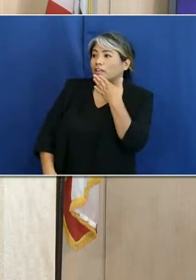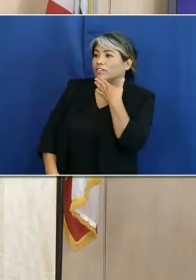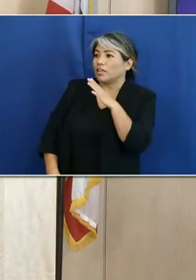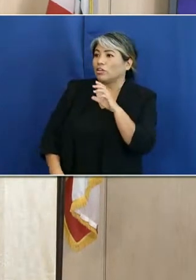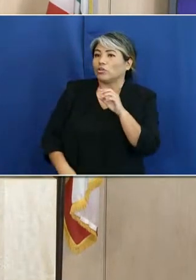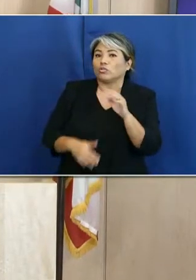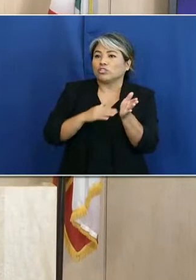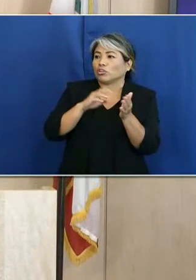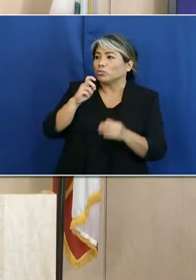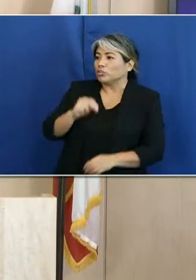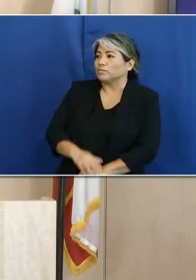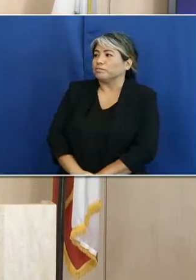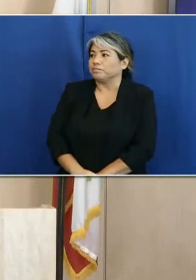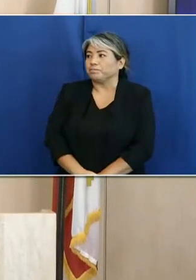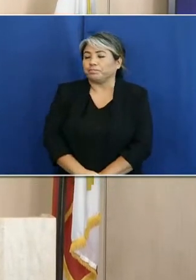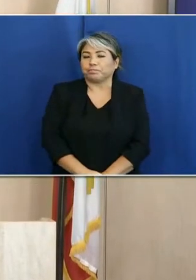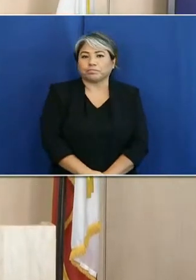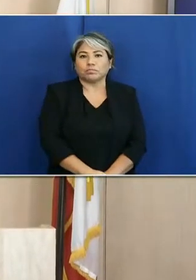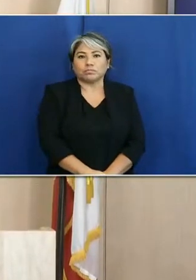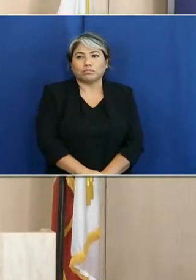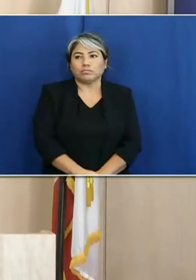Thank you, Dr. Wooten.